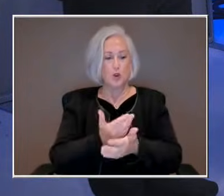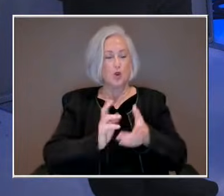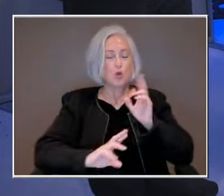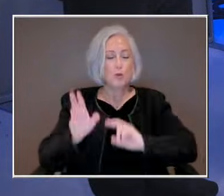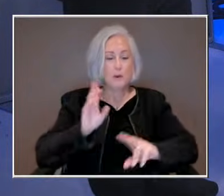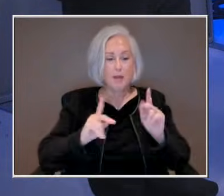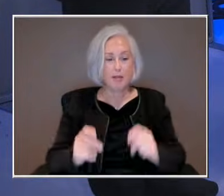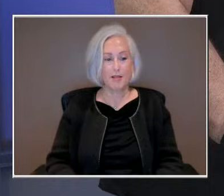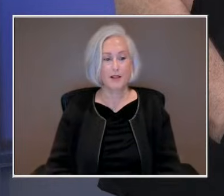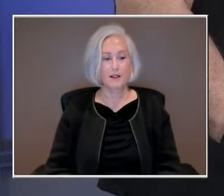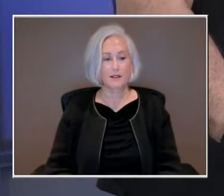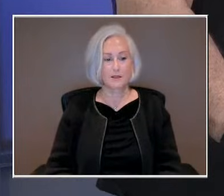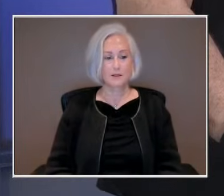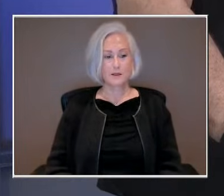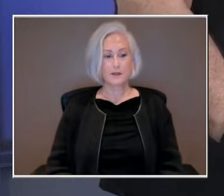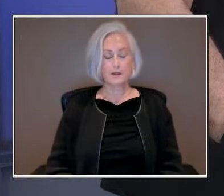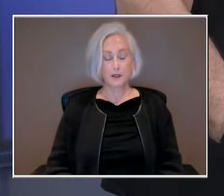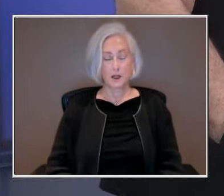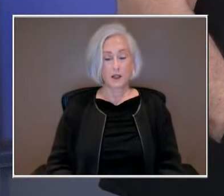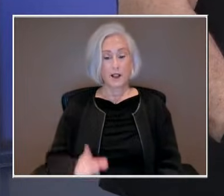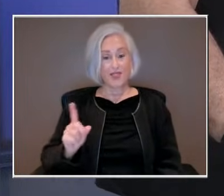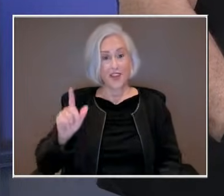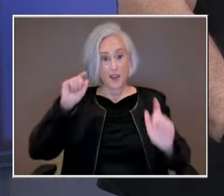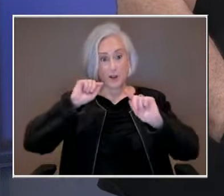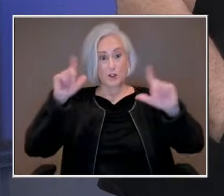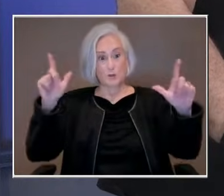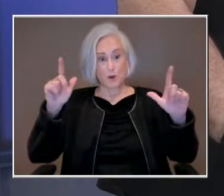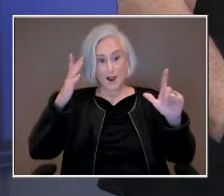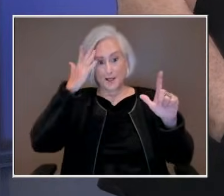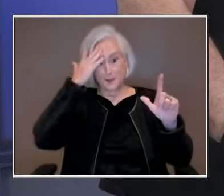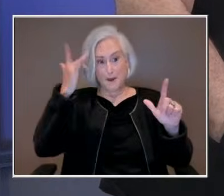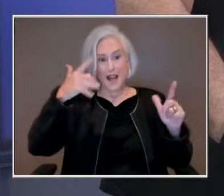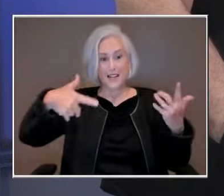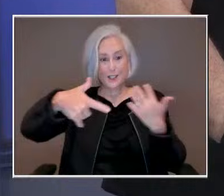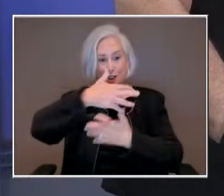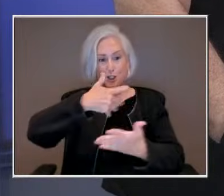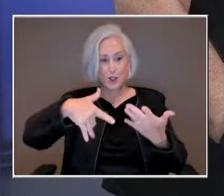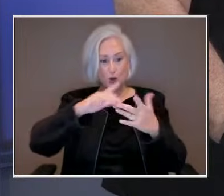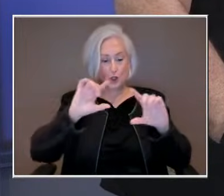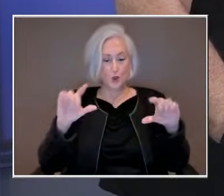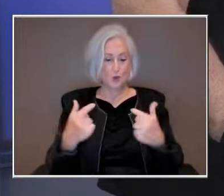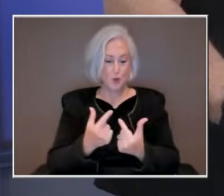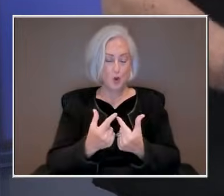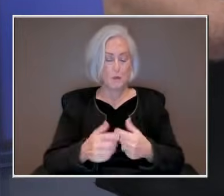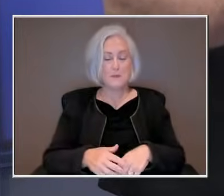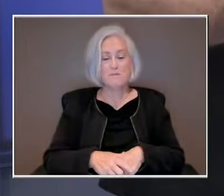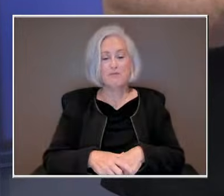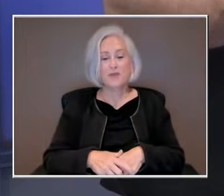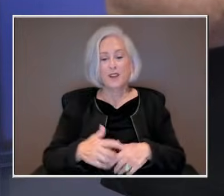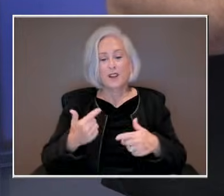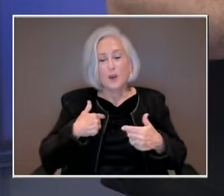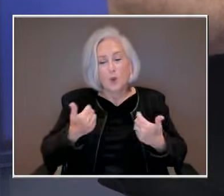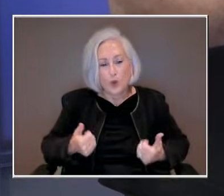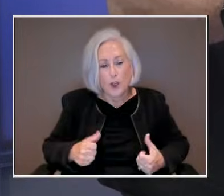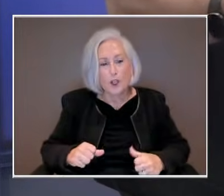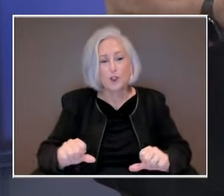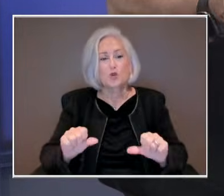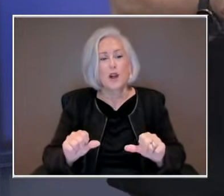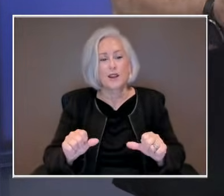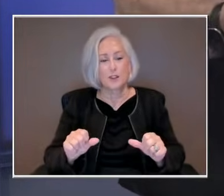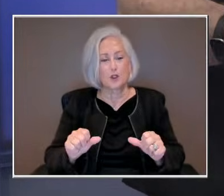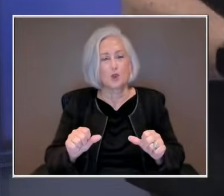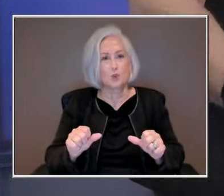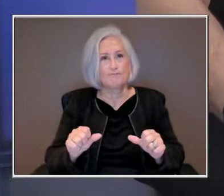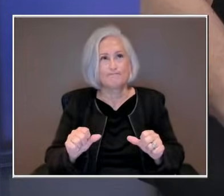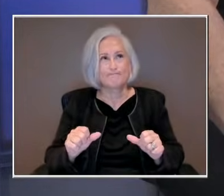They're surprised by the social aspect of the group. You know, we're trying to get. We have a couple